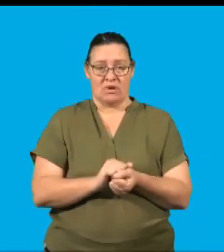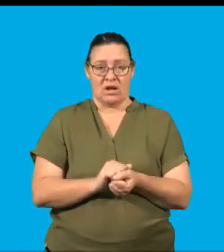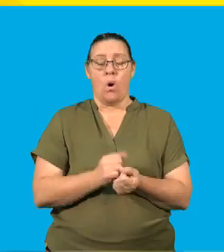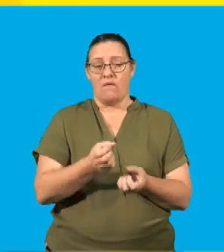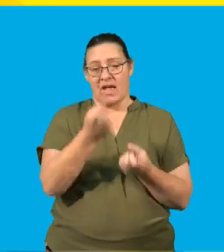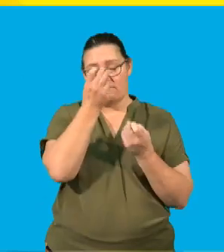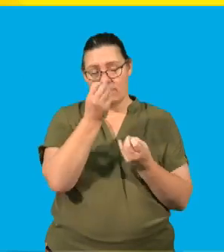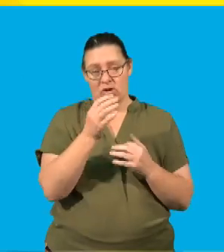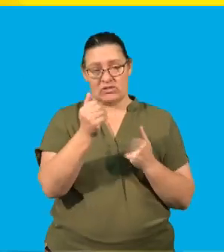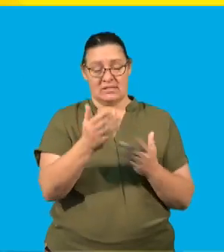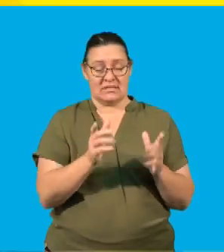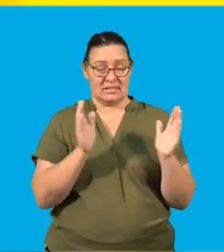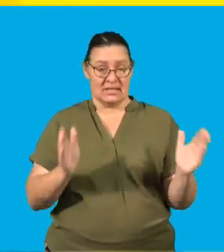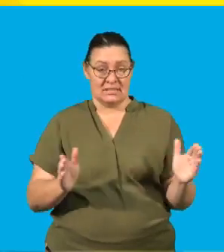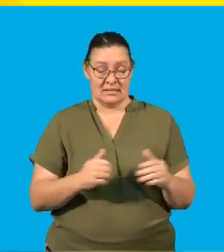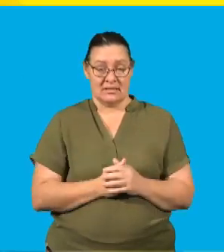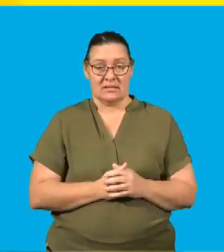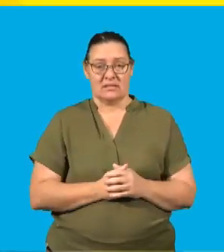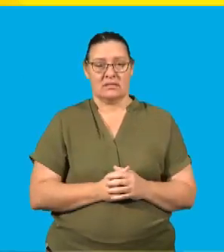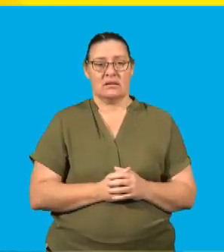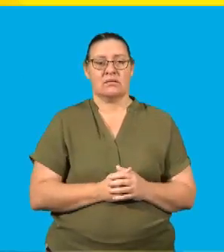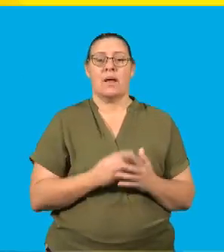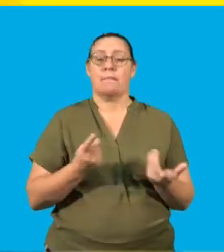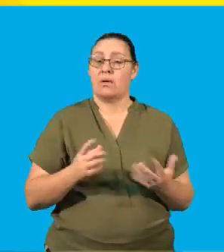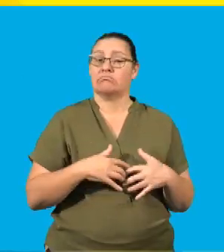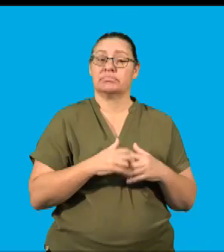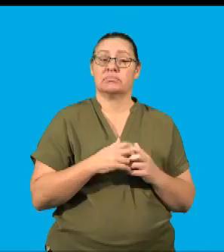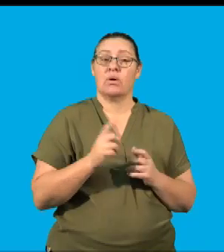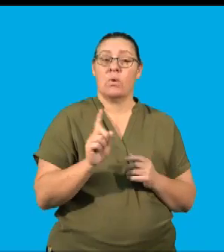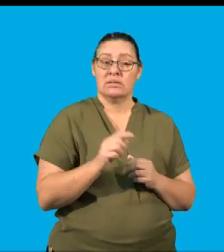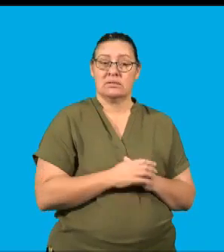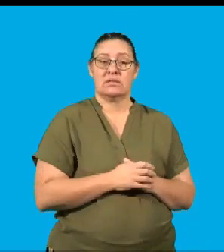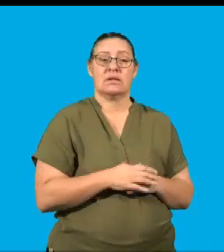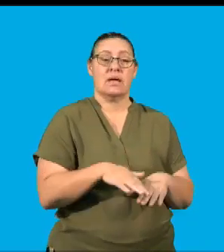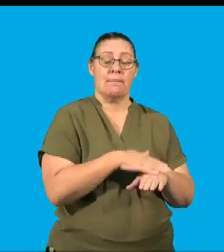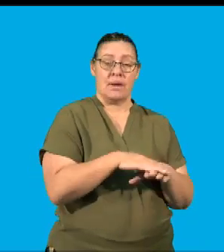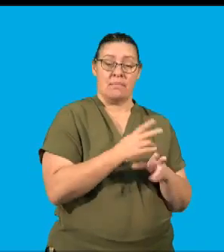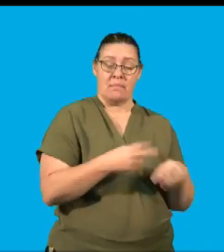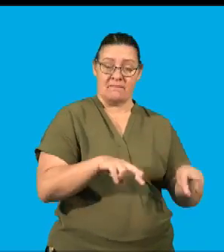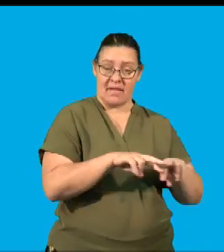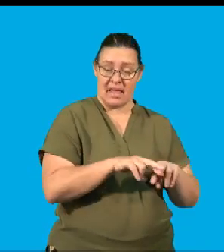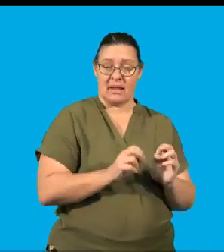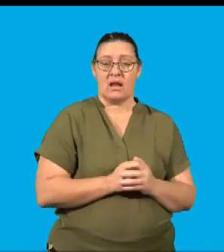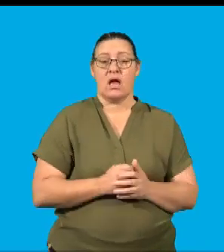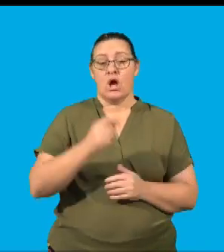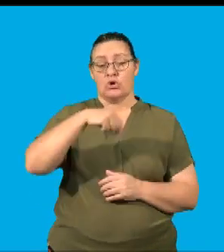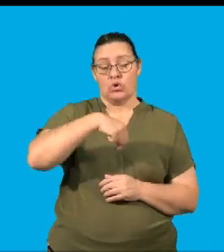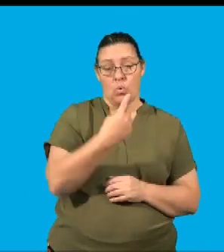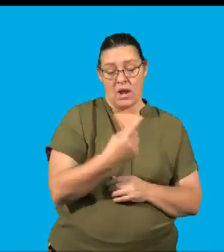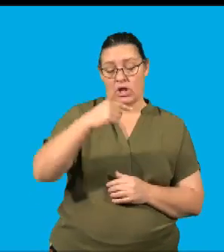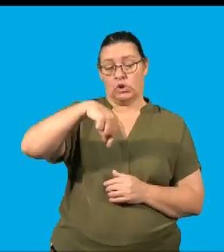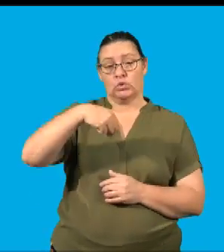of a data set. The 5-number summary is made up of the following: the minimum value, quartile